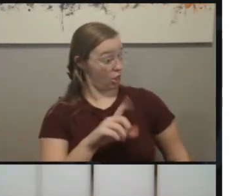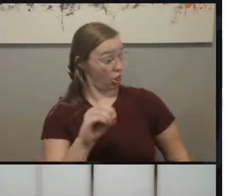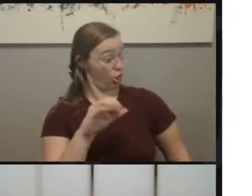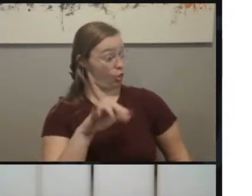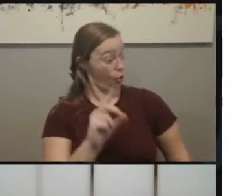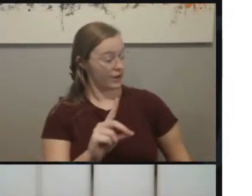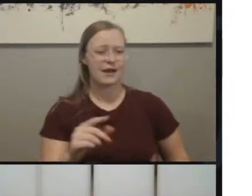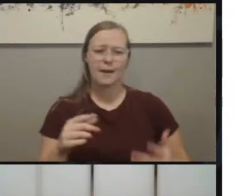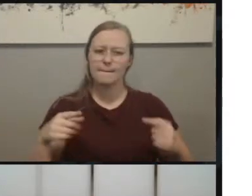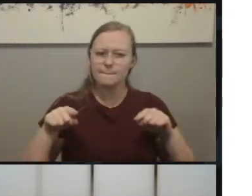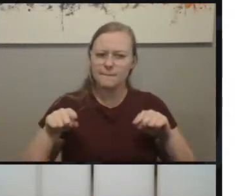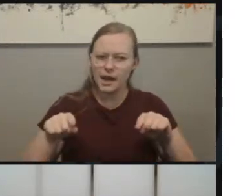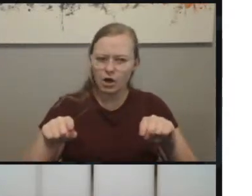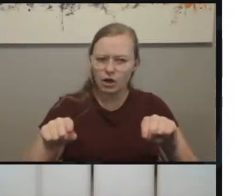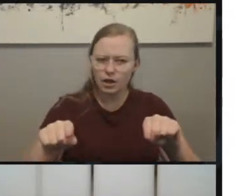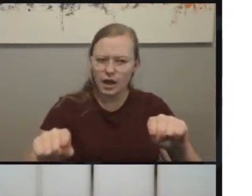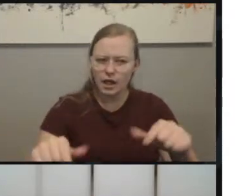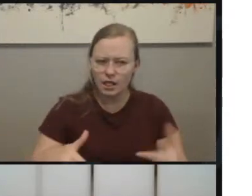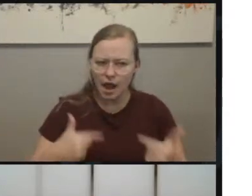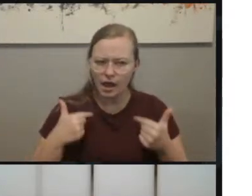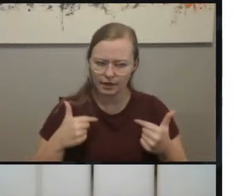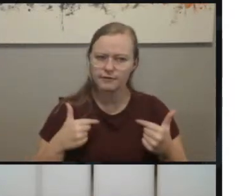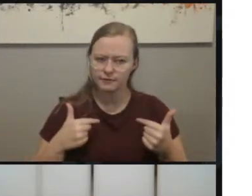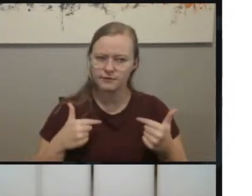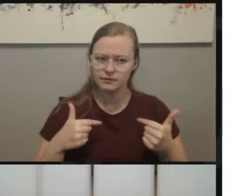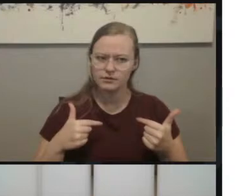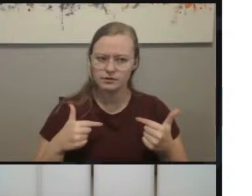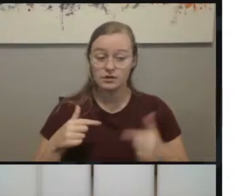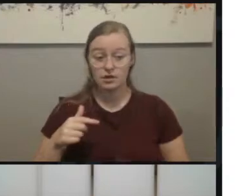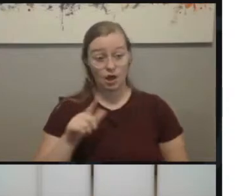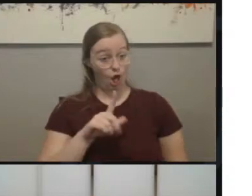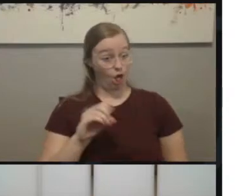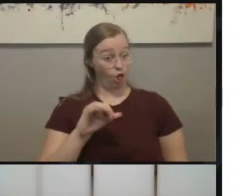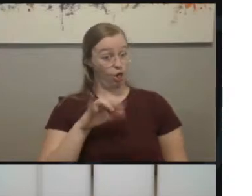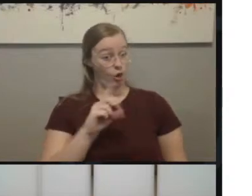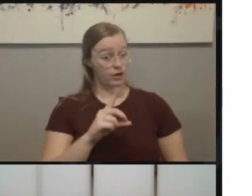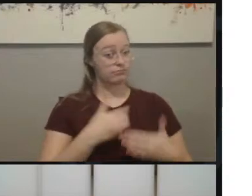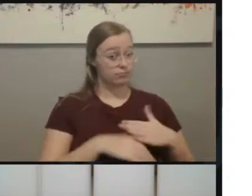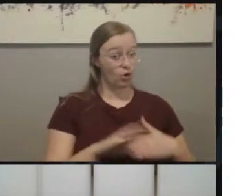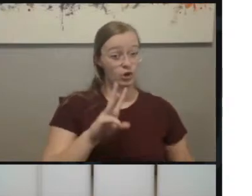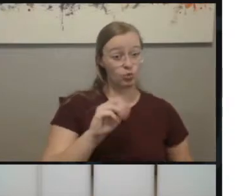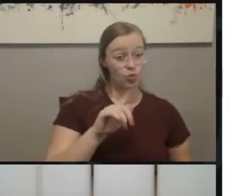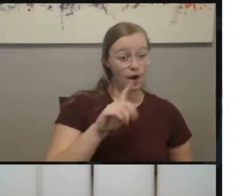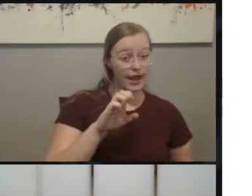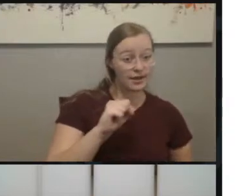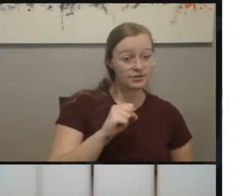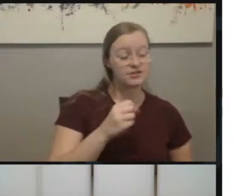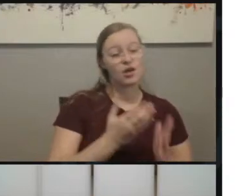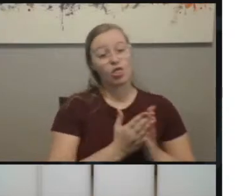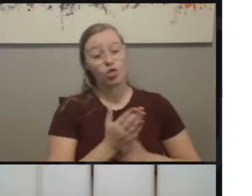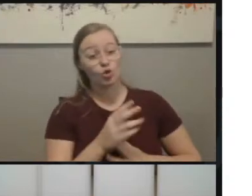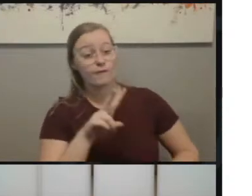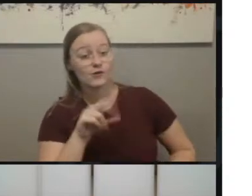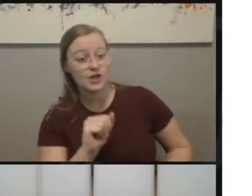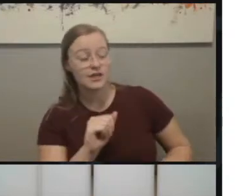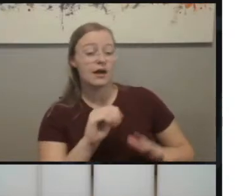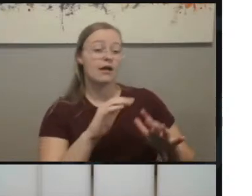parallel lives. Lloyd was born in Wales, came through Virginia, settled in the